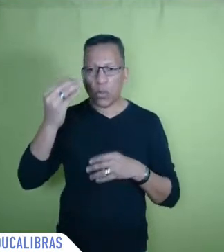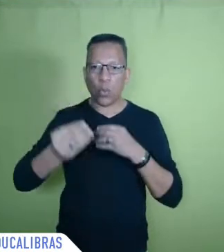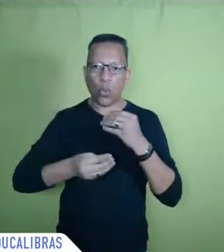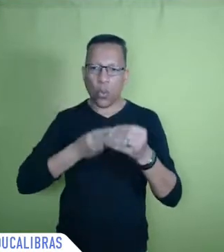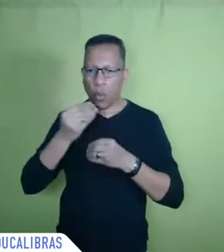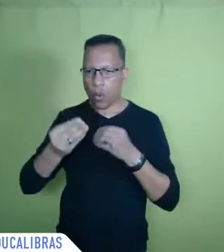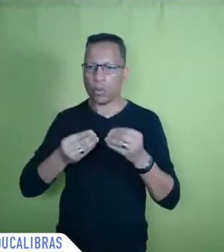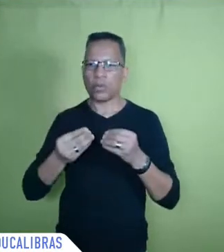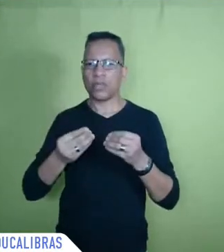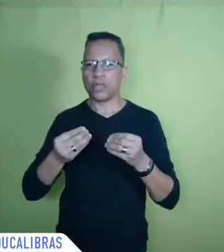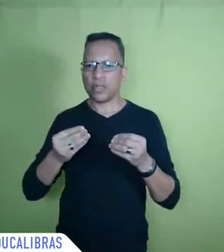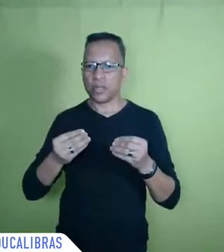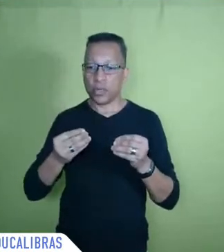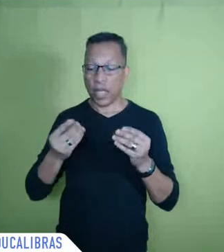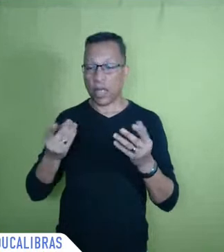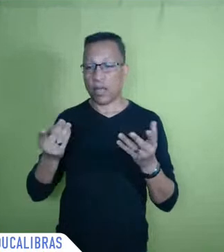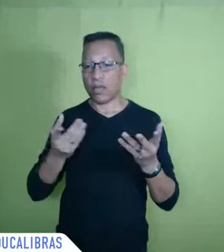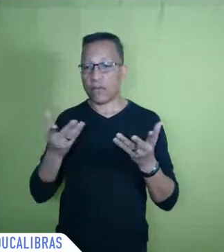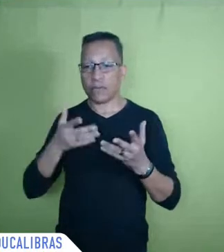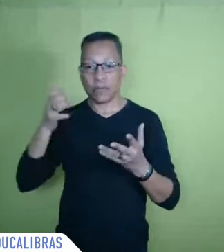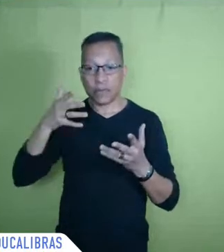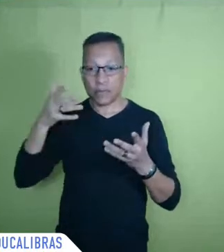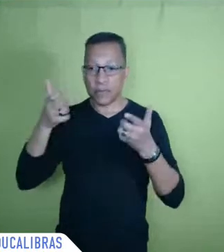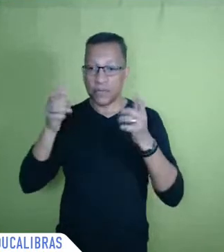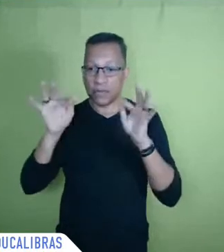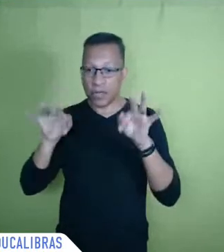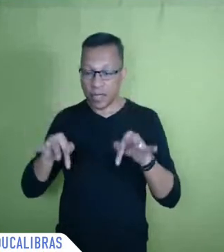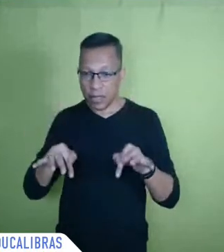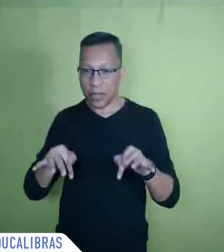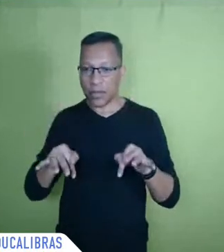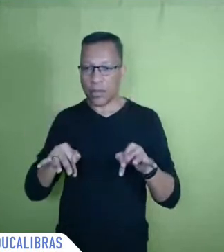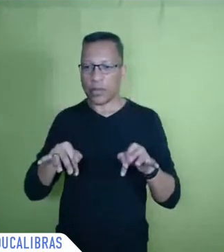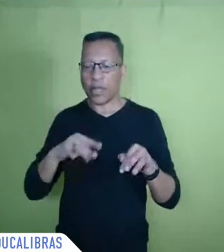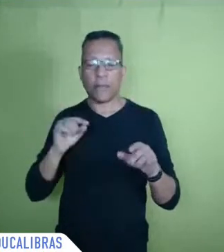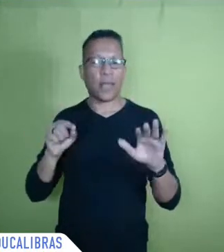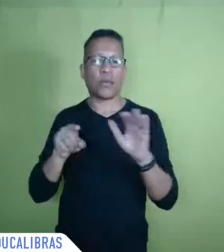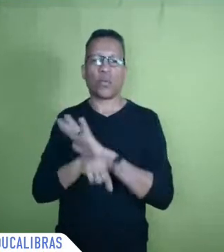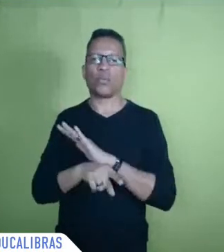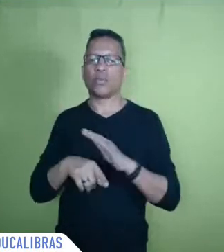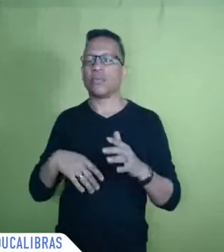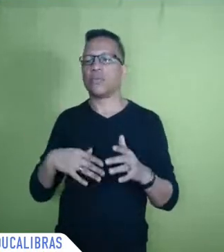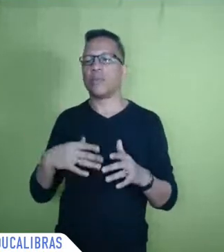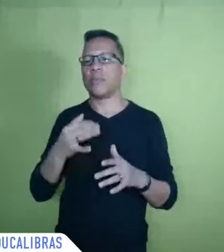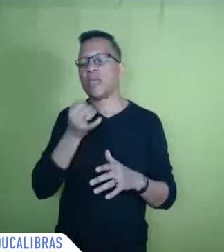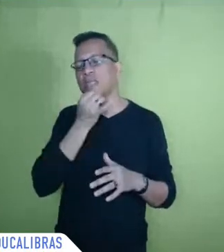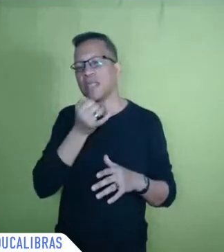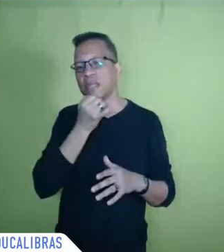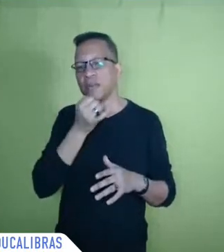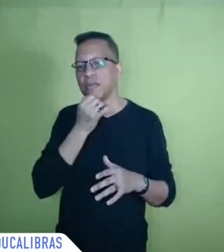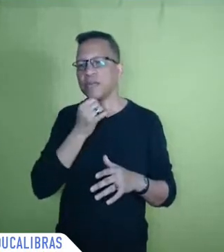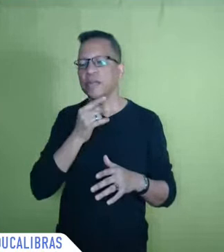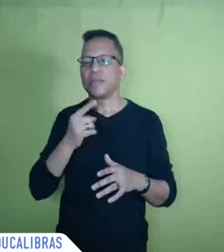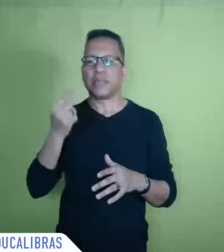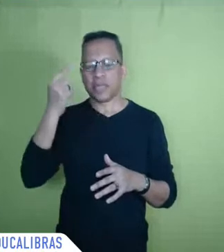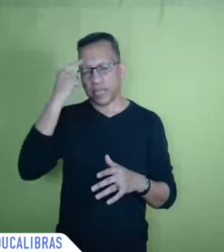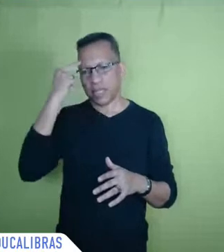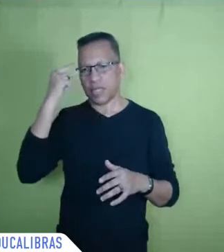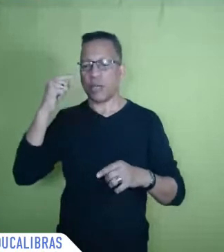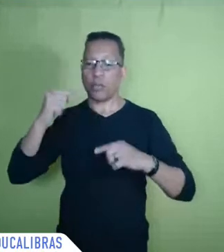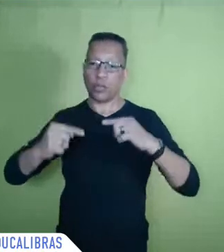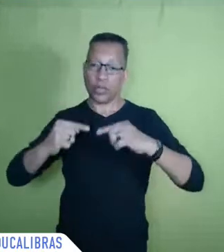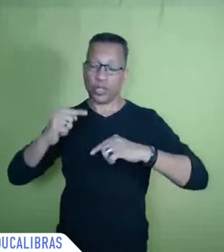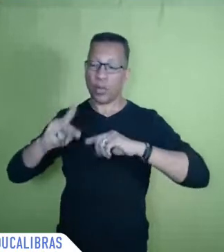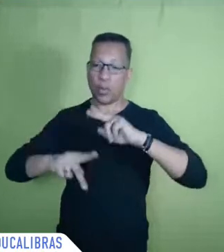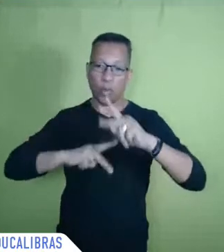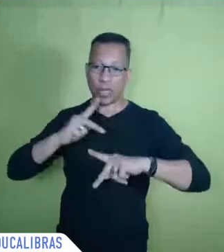think of these final considerations and consider this question. Let's